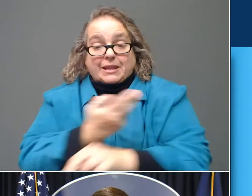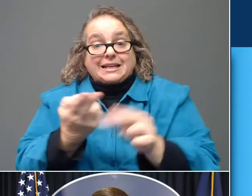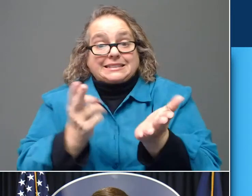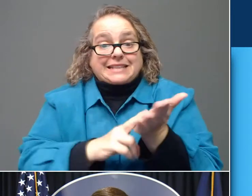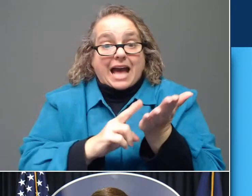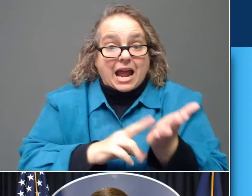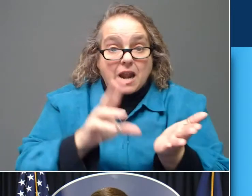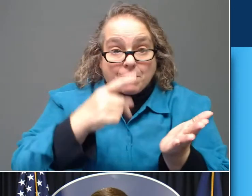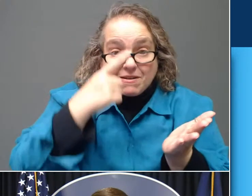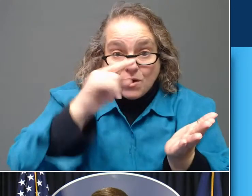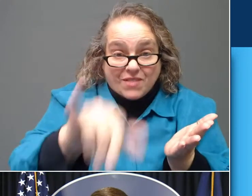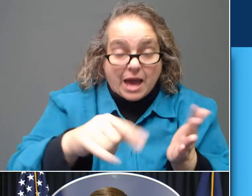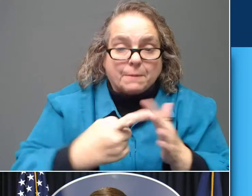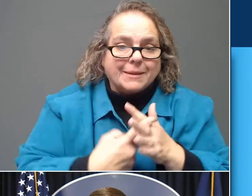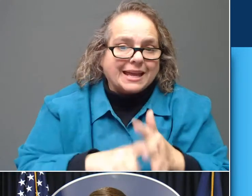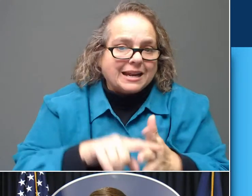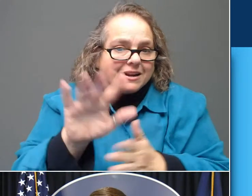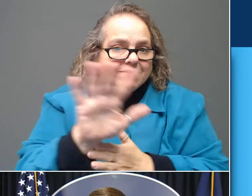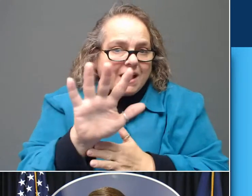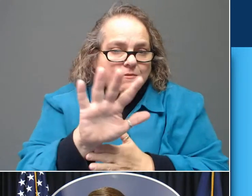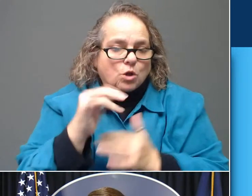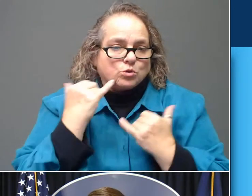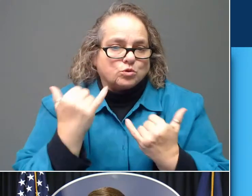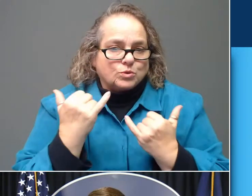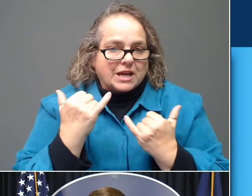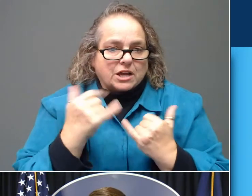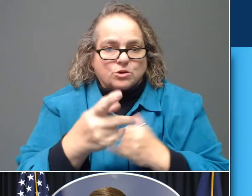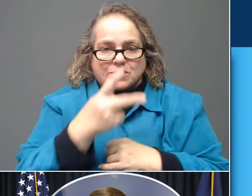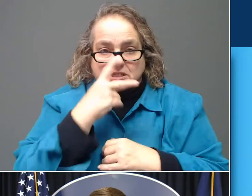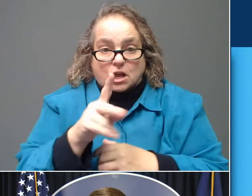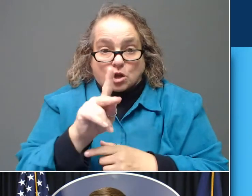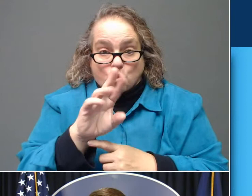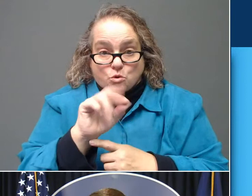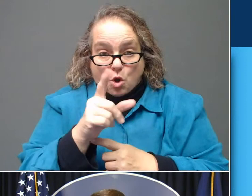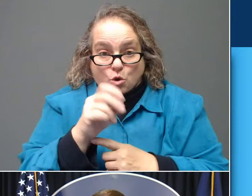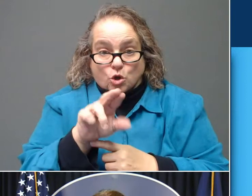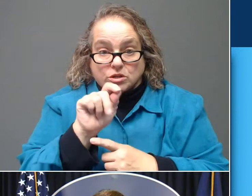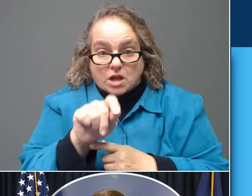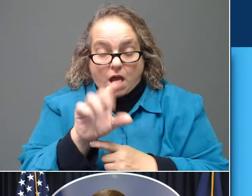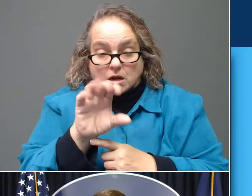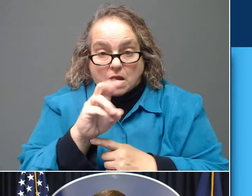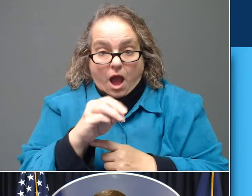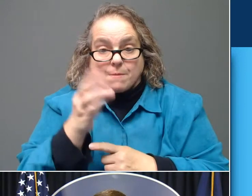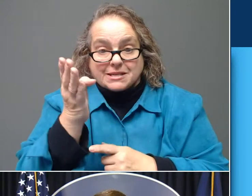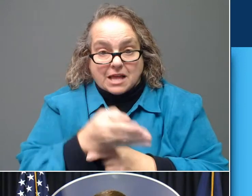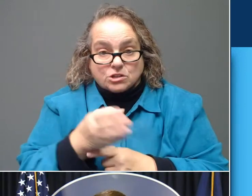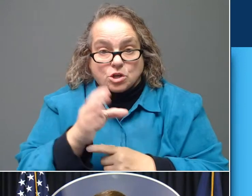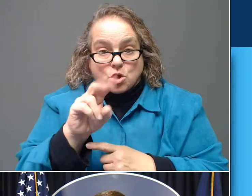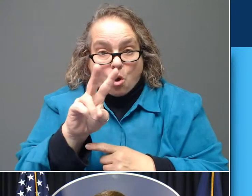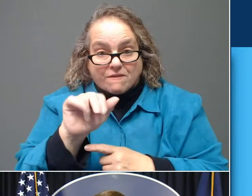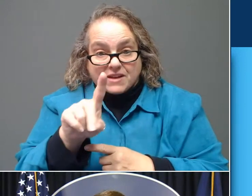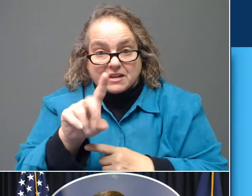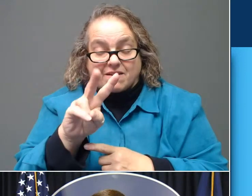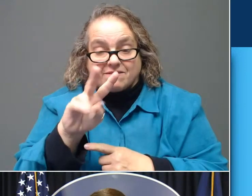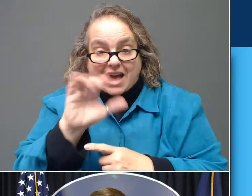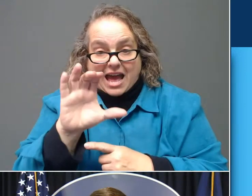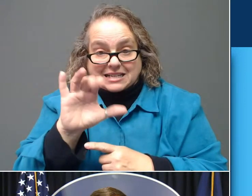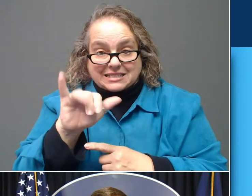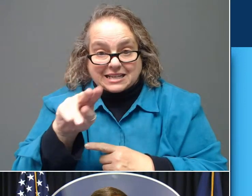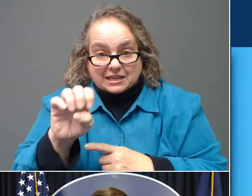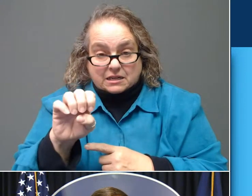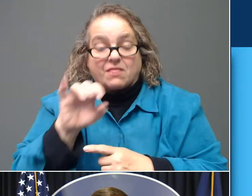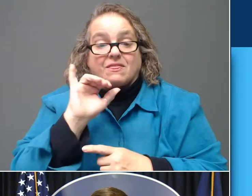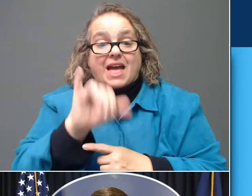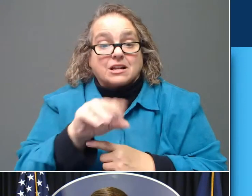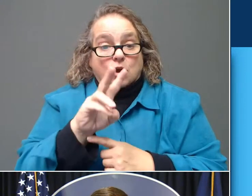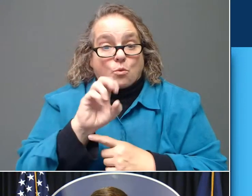today. You can see Kroger.com/COVID vaccine. is the website to go to. It's going to